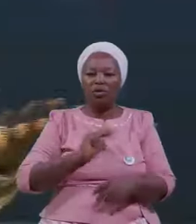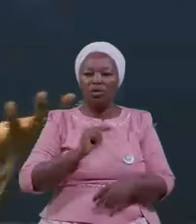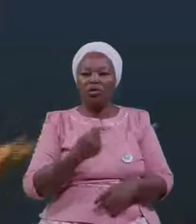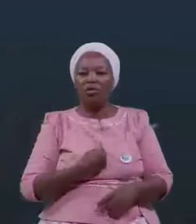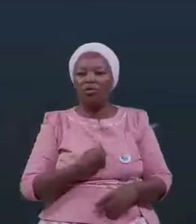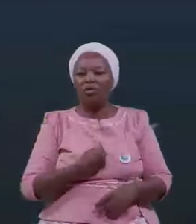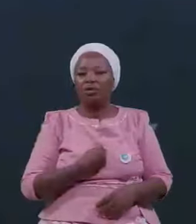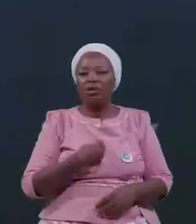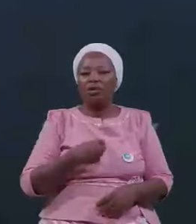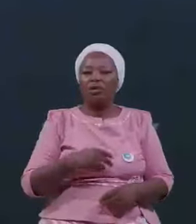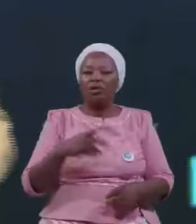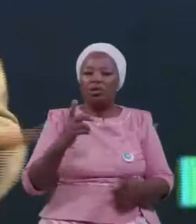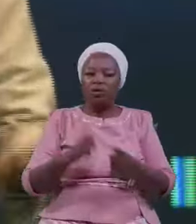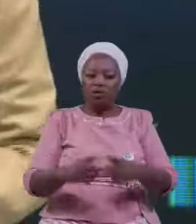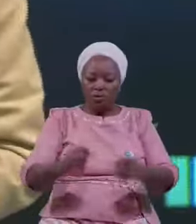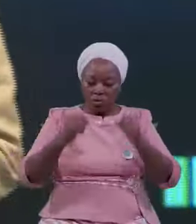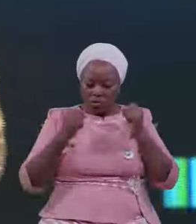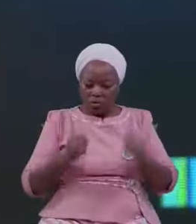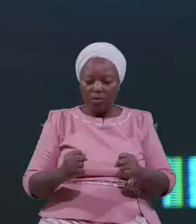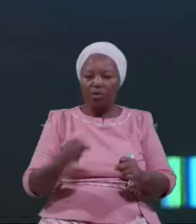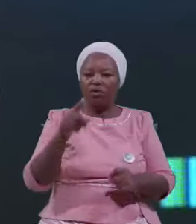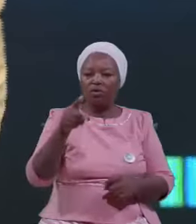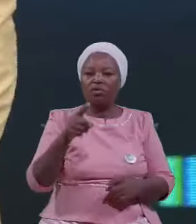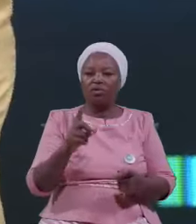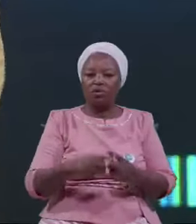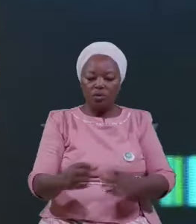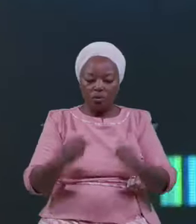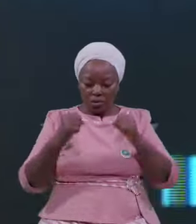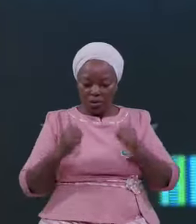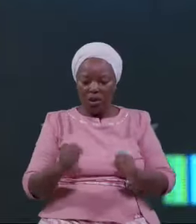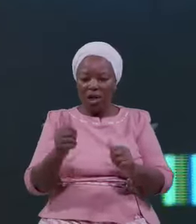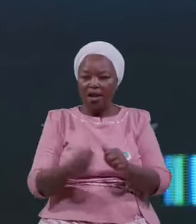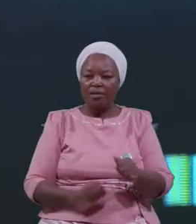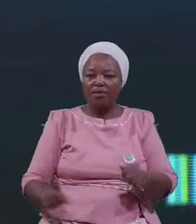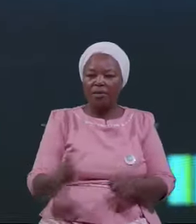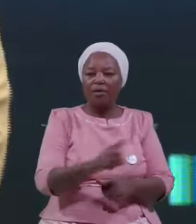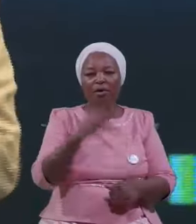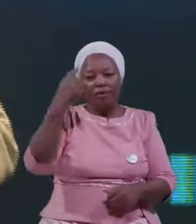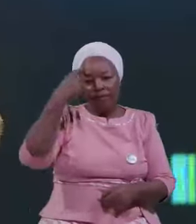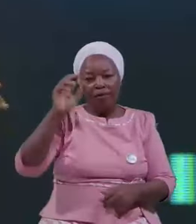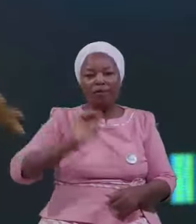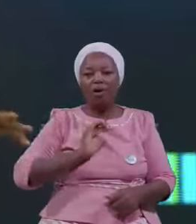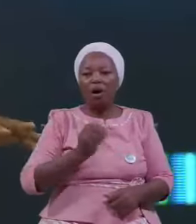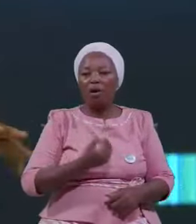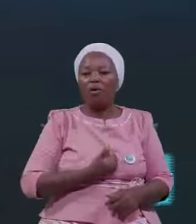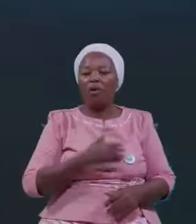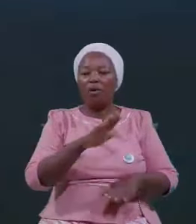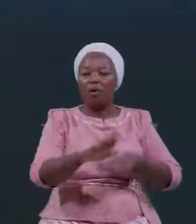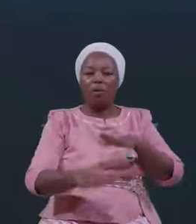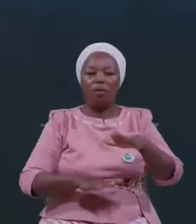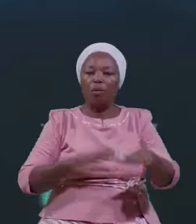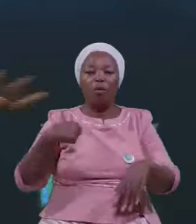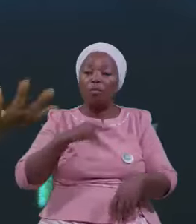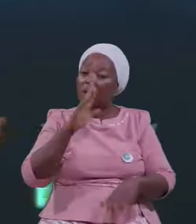to strengthen you, strengthen everyone for our work. We're walking, walking